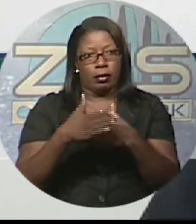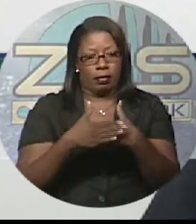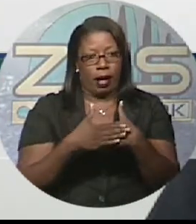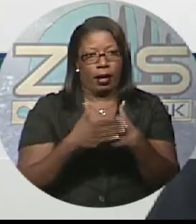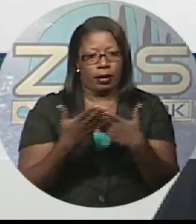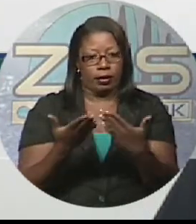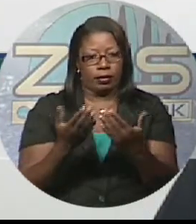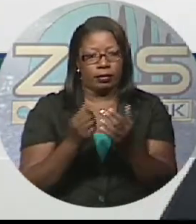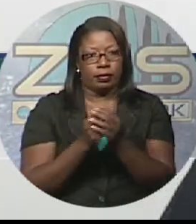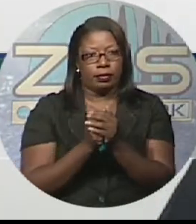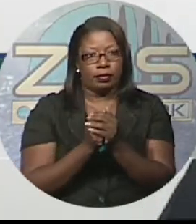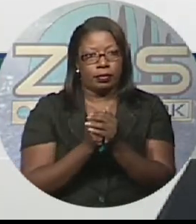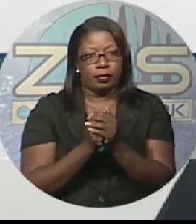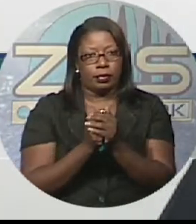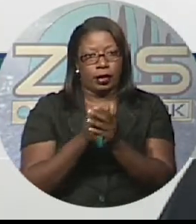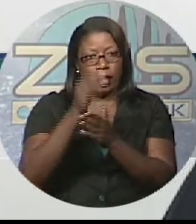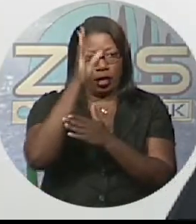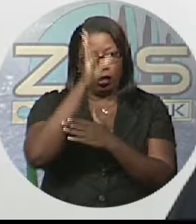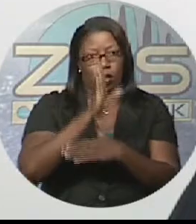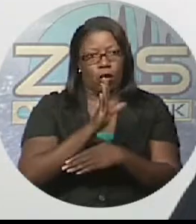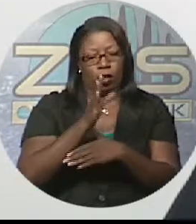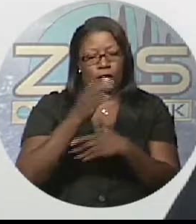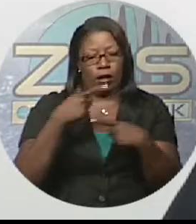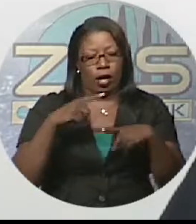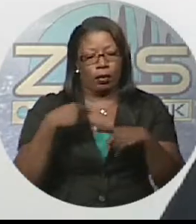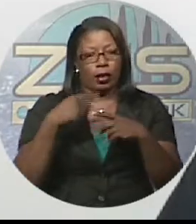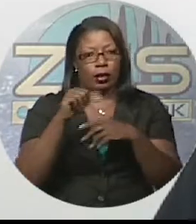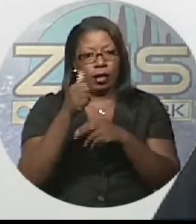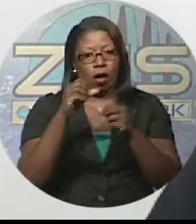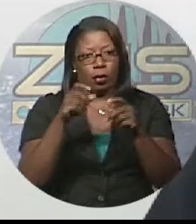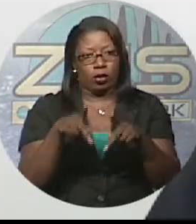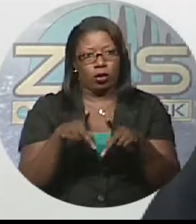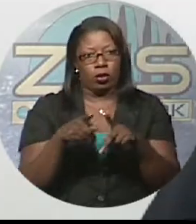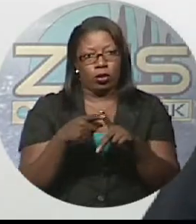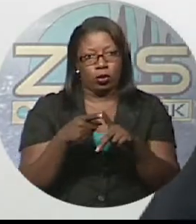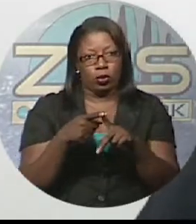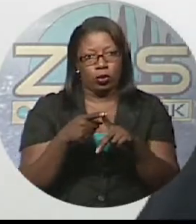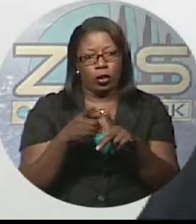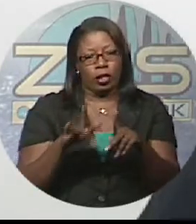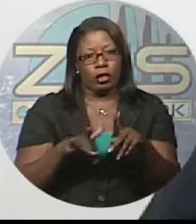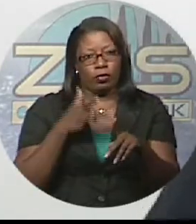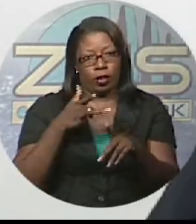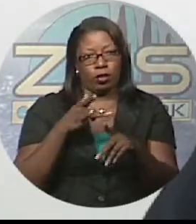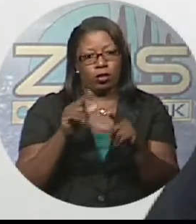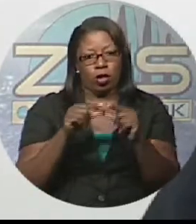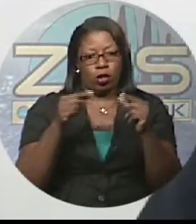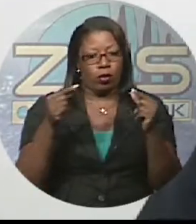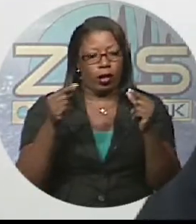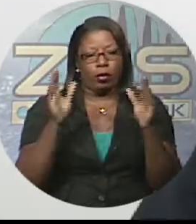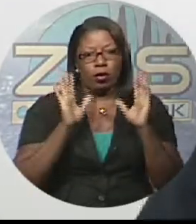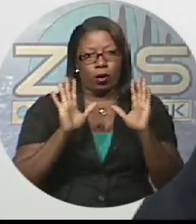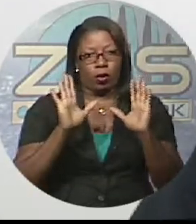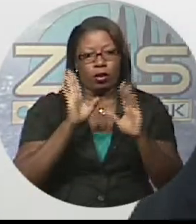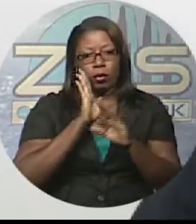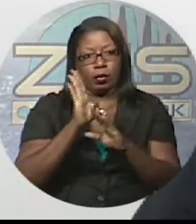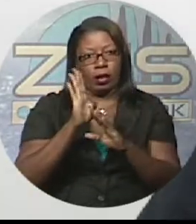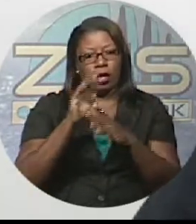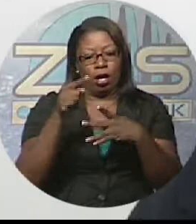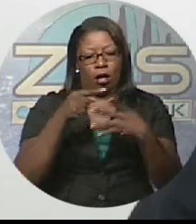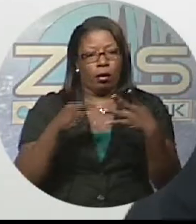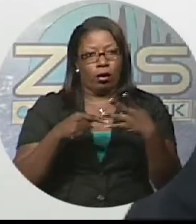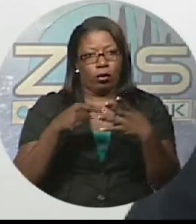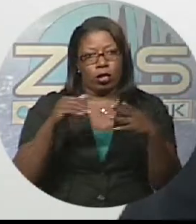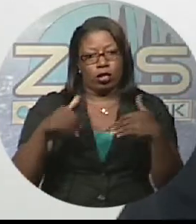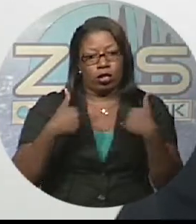that He allowed me another opportunity. It just feels great to just be back amongst these young